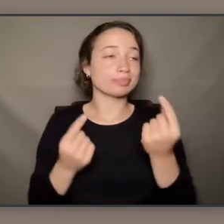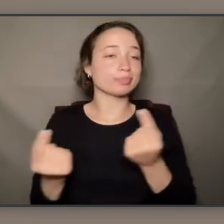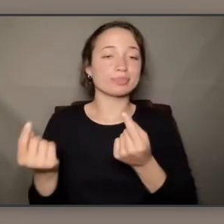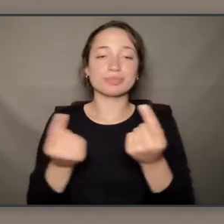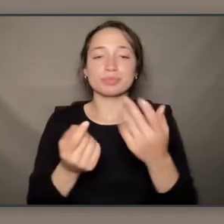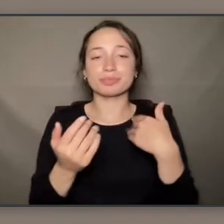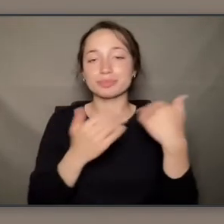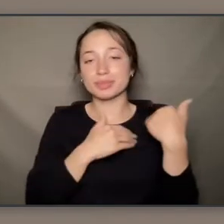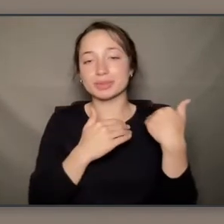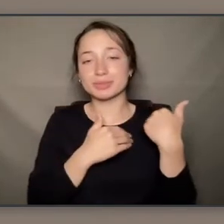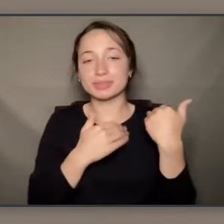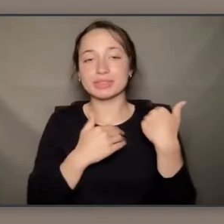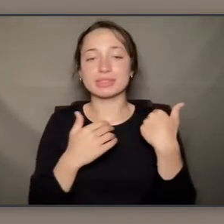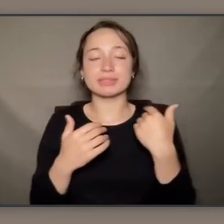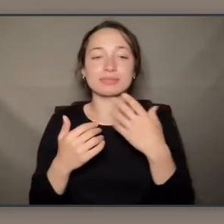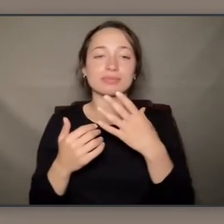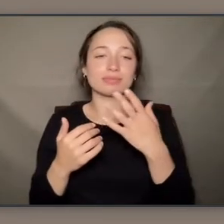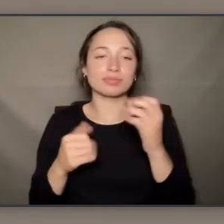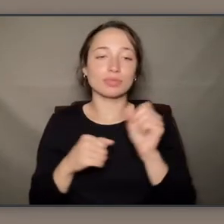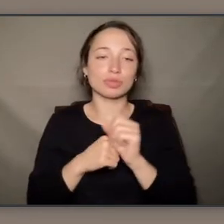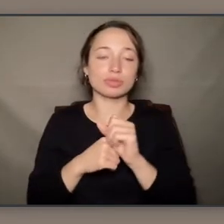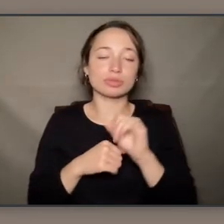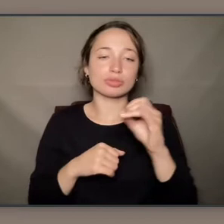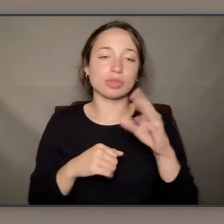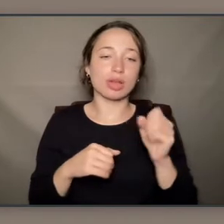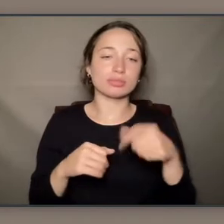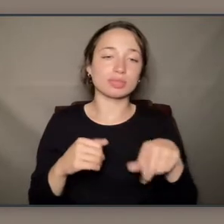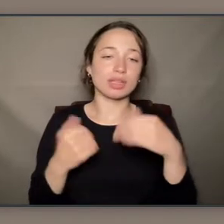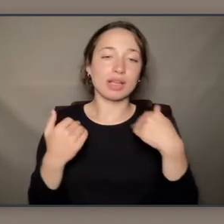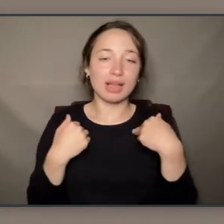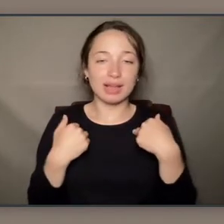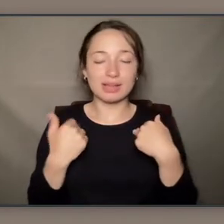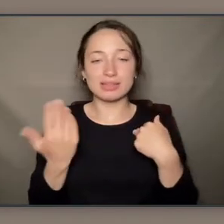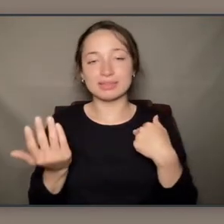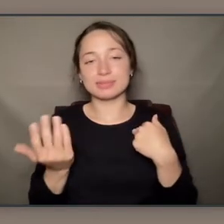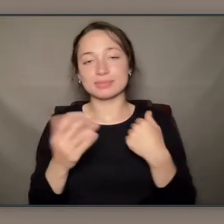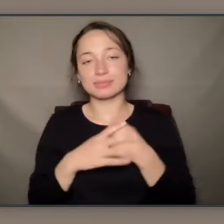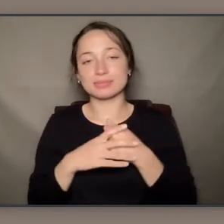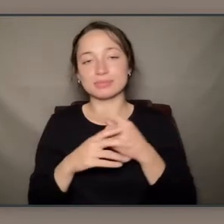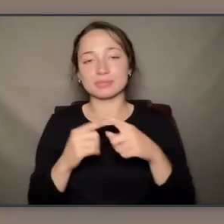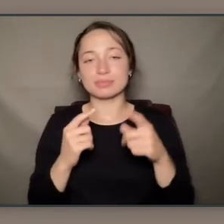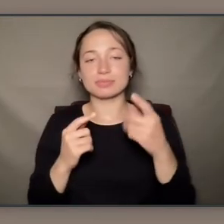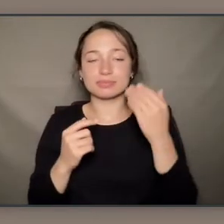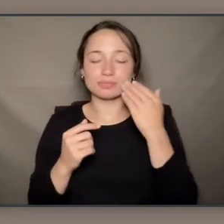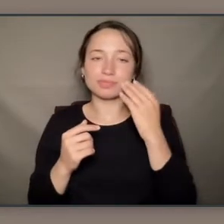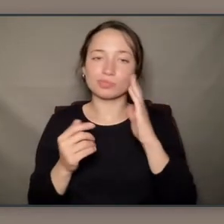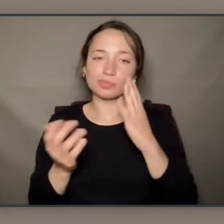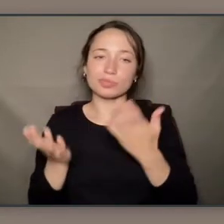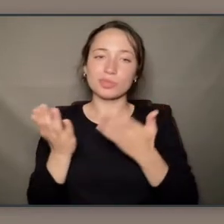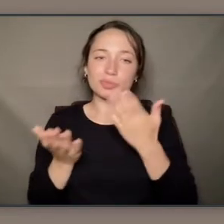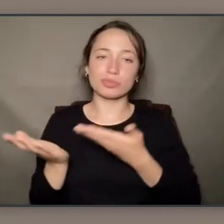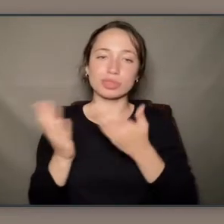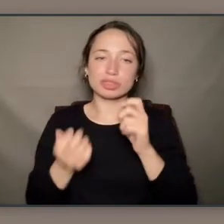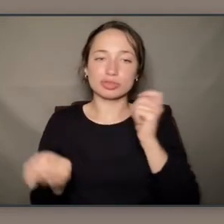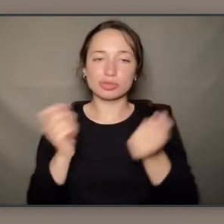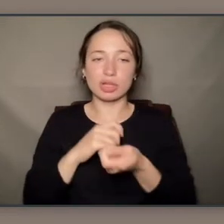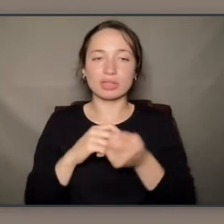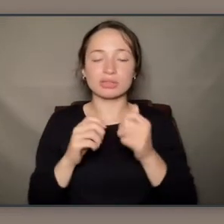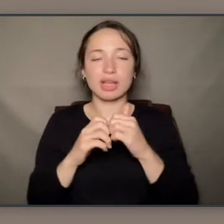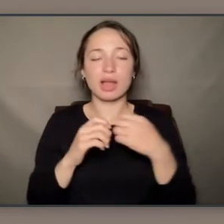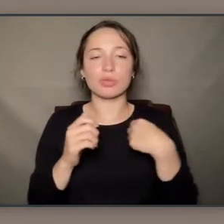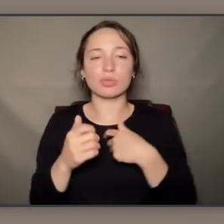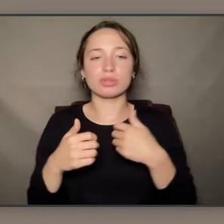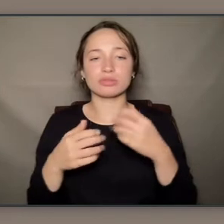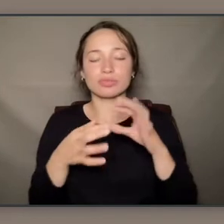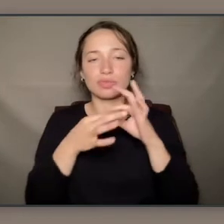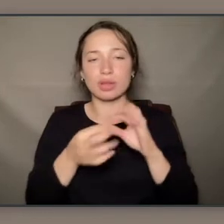go about whatever responsibilities and work and jobs they had. But I think it would bring such a change in terms